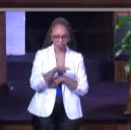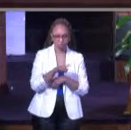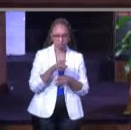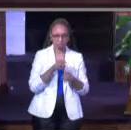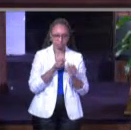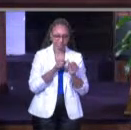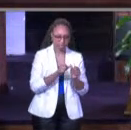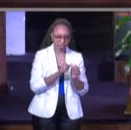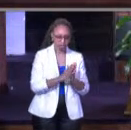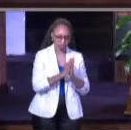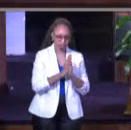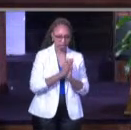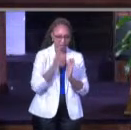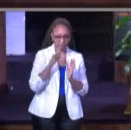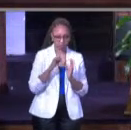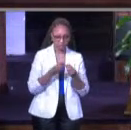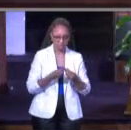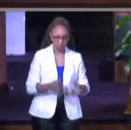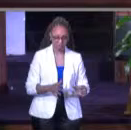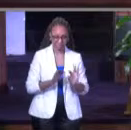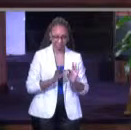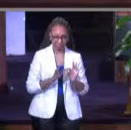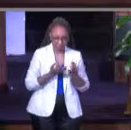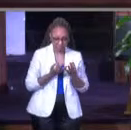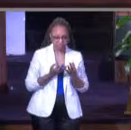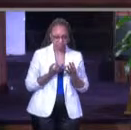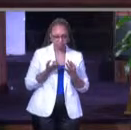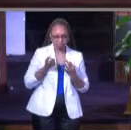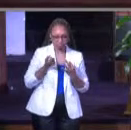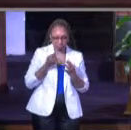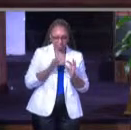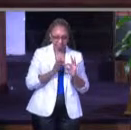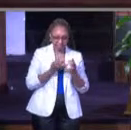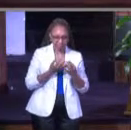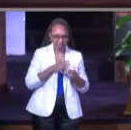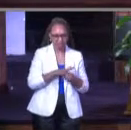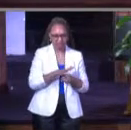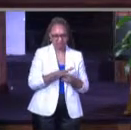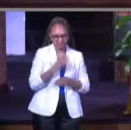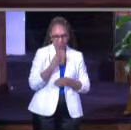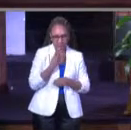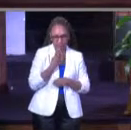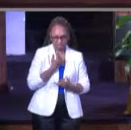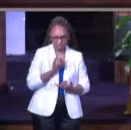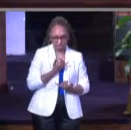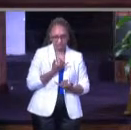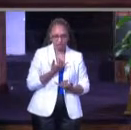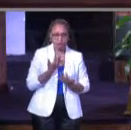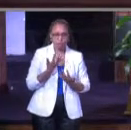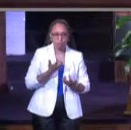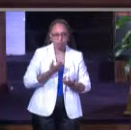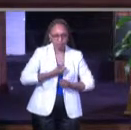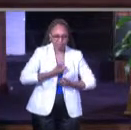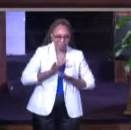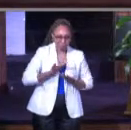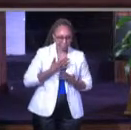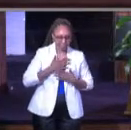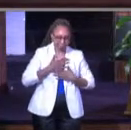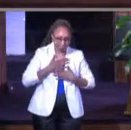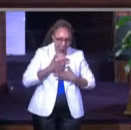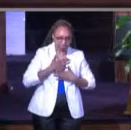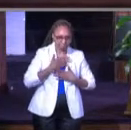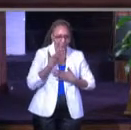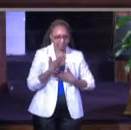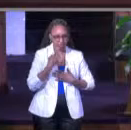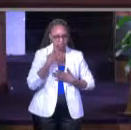for the lost families. The families have plenty of food at this time, but wanted me to express their sincere appreciation to you